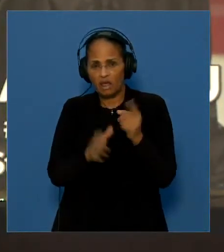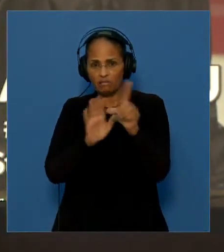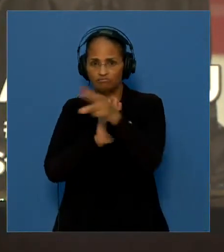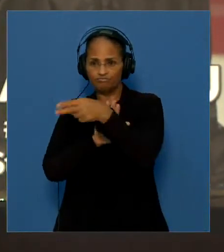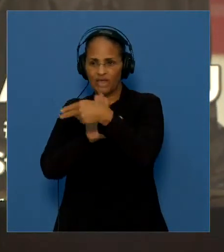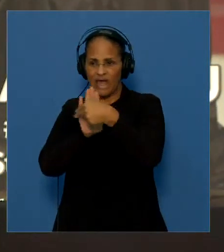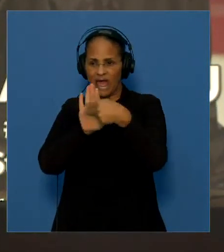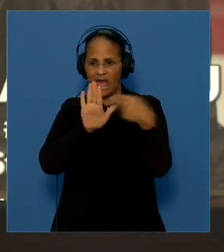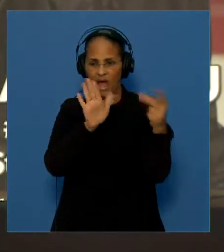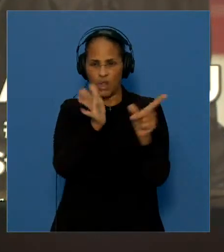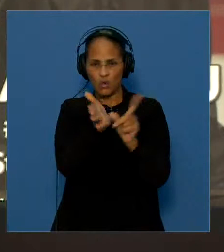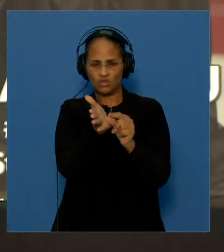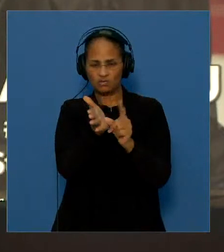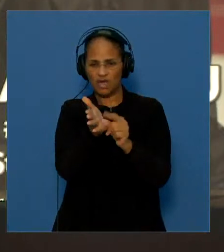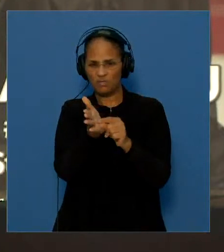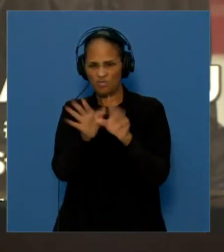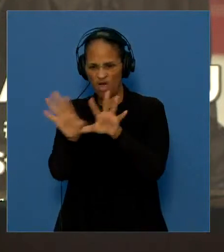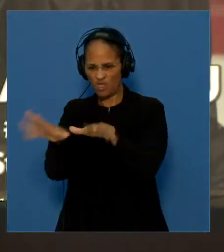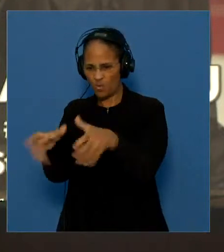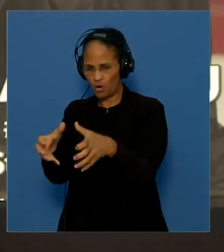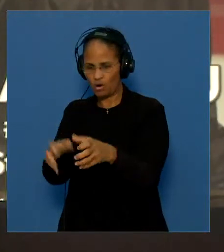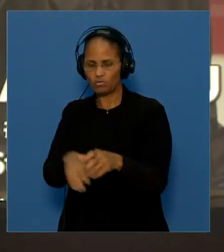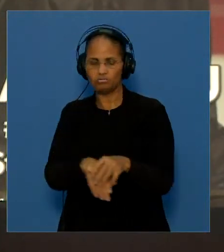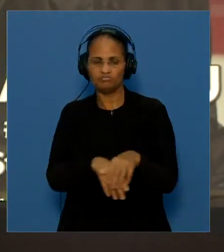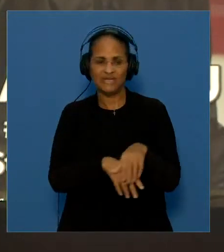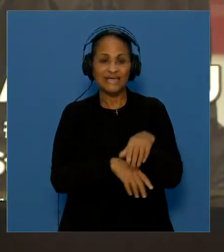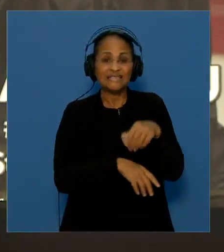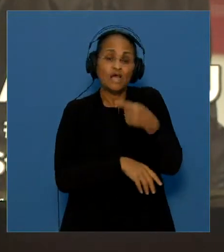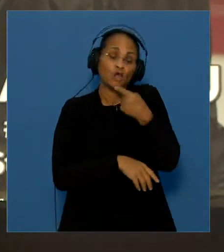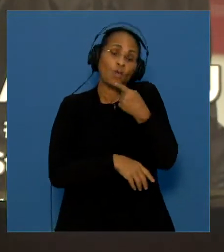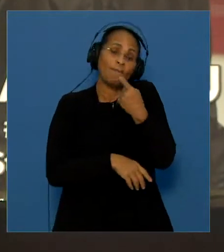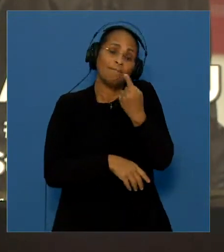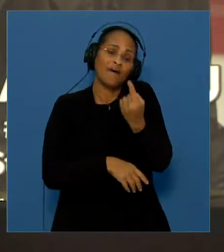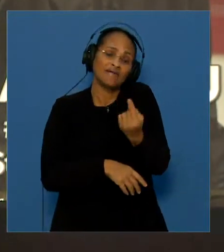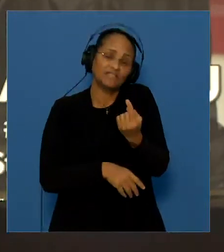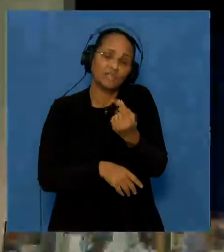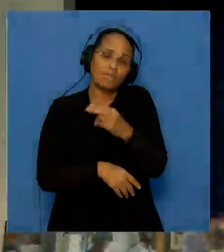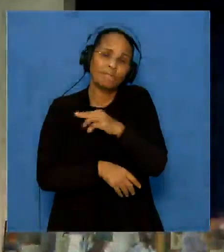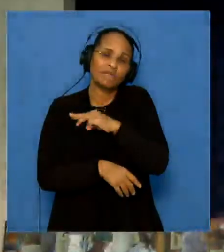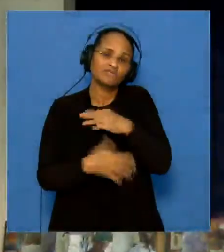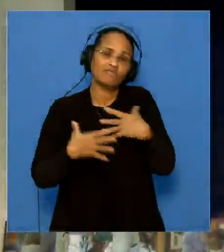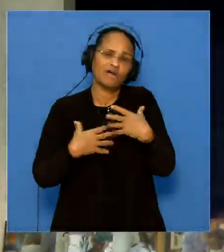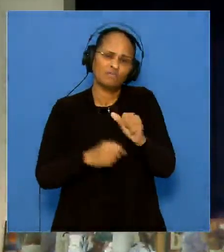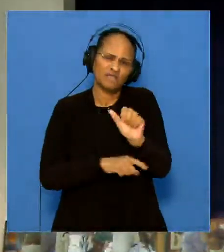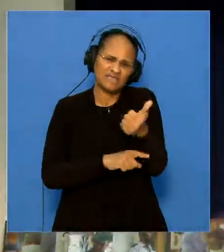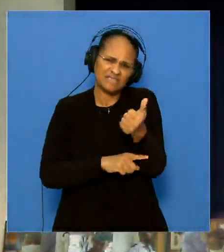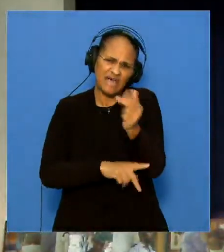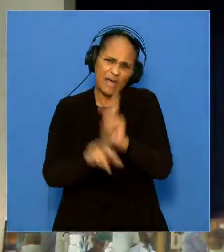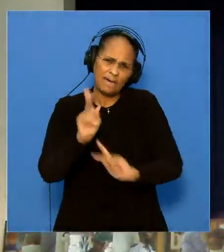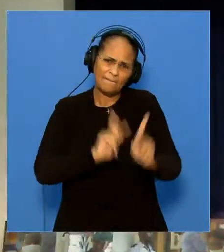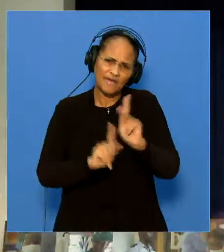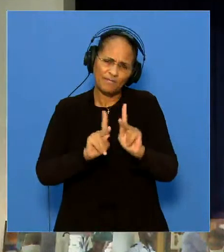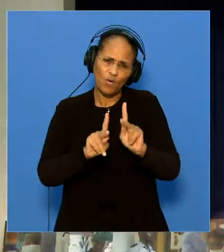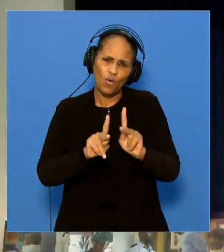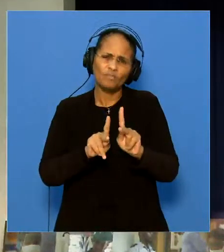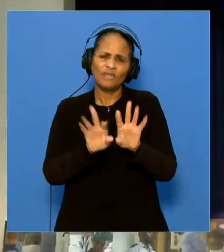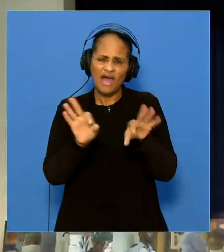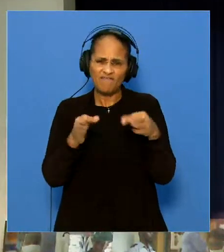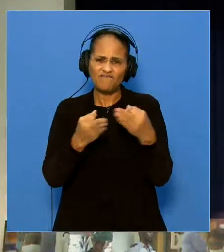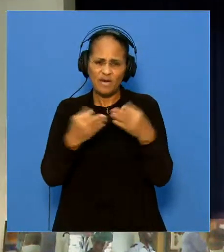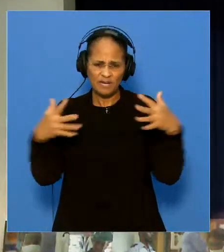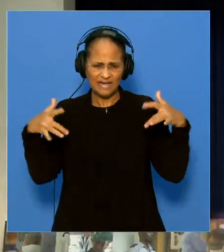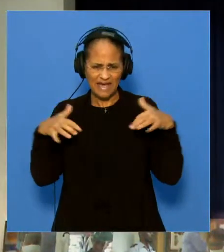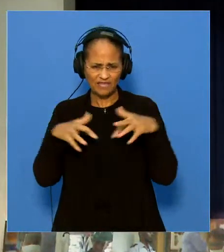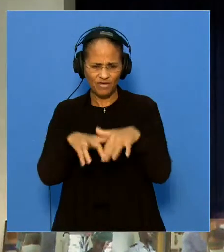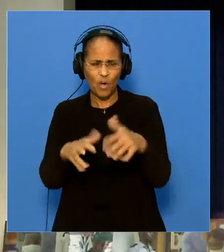world. You mentioned, Minister of Health, about the 10 persons family gatherings. What